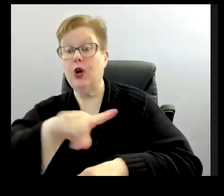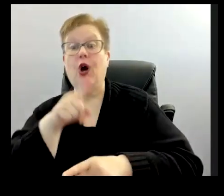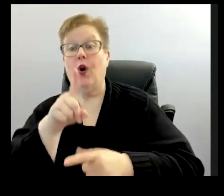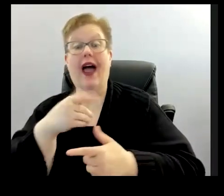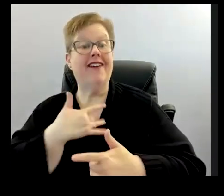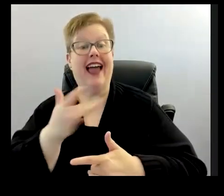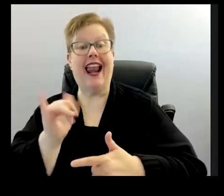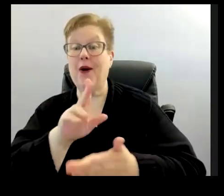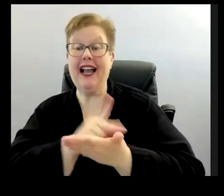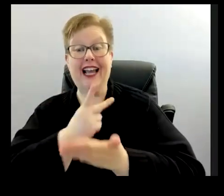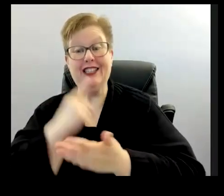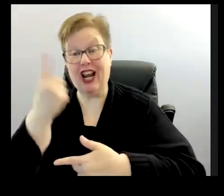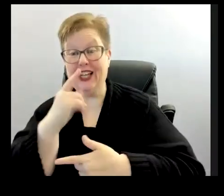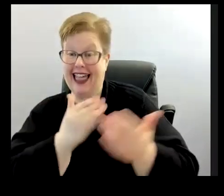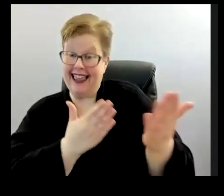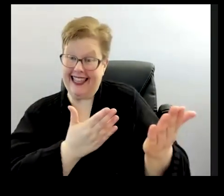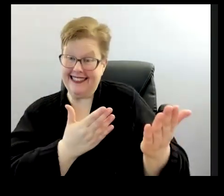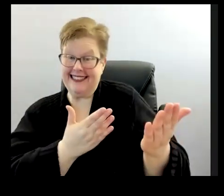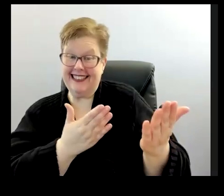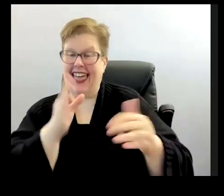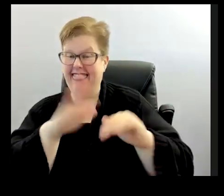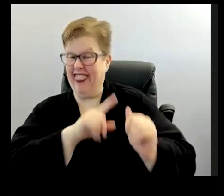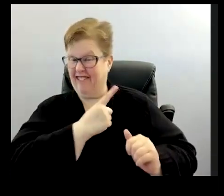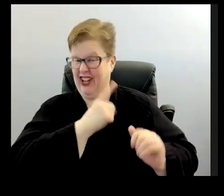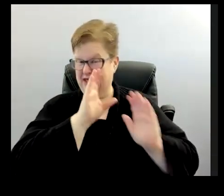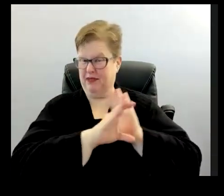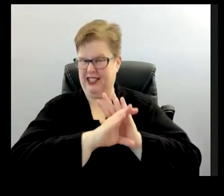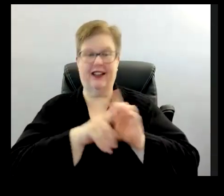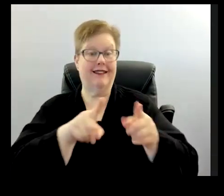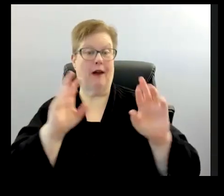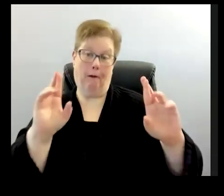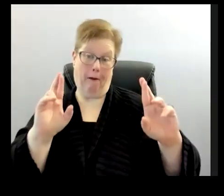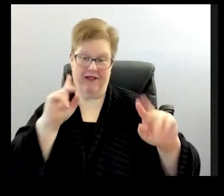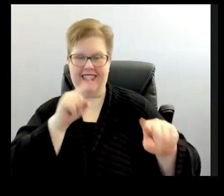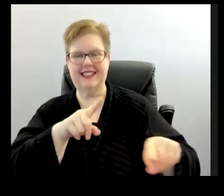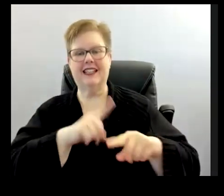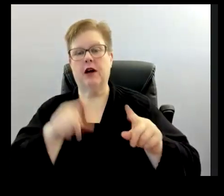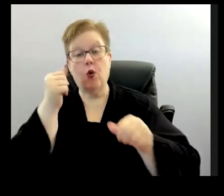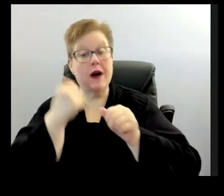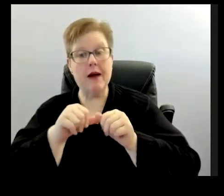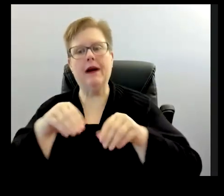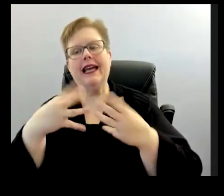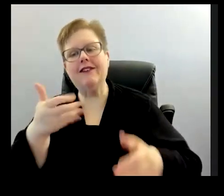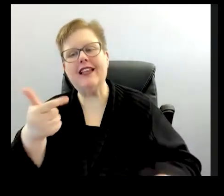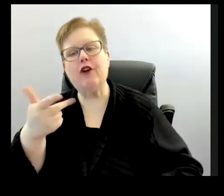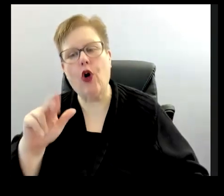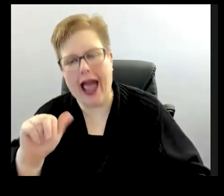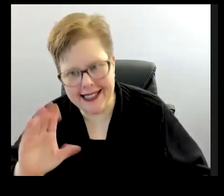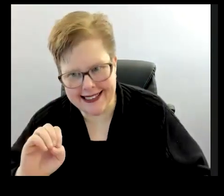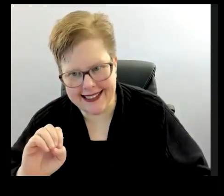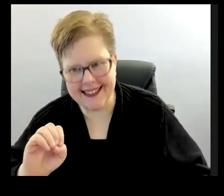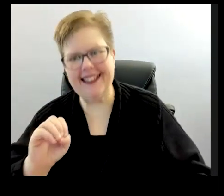end up feeling like your kitchen looks more like this than that picture in the beginning. This is what I hope for. But remember, give yourself grace in the beginning